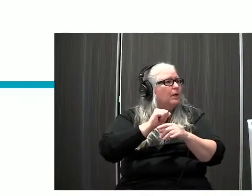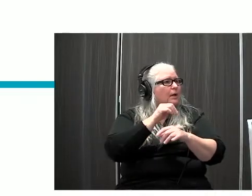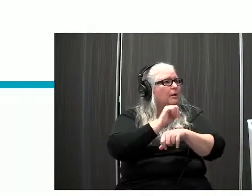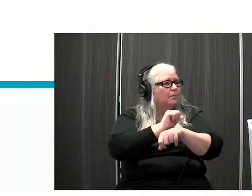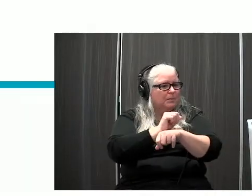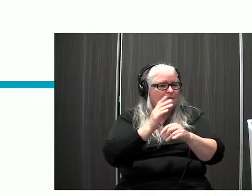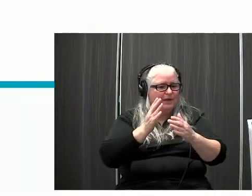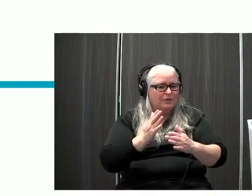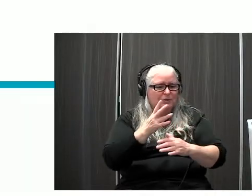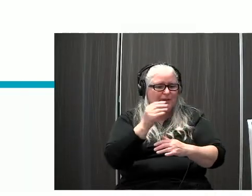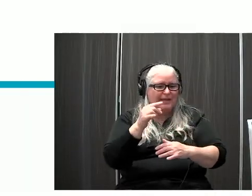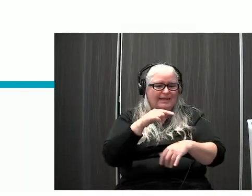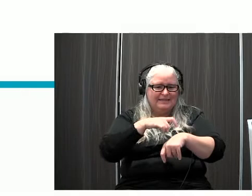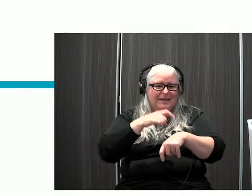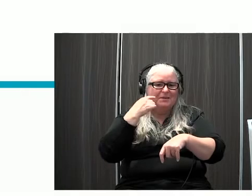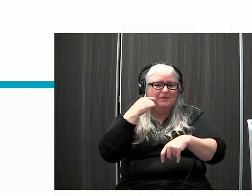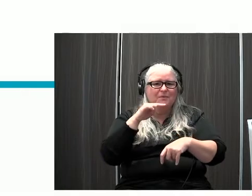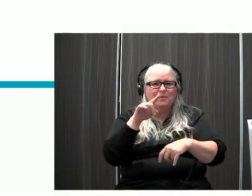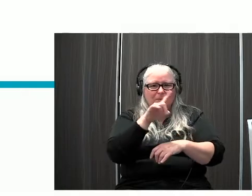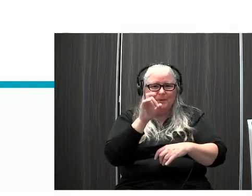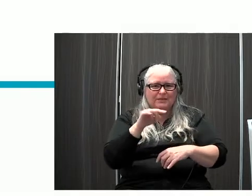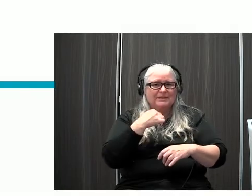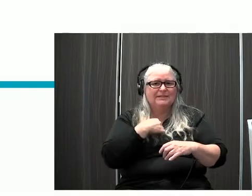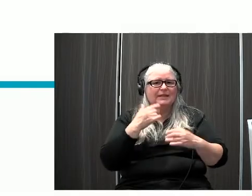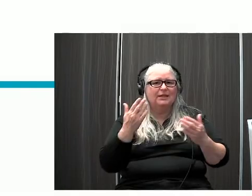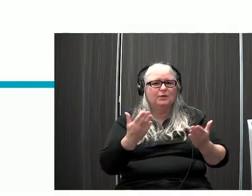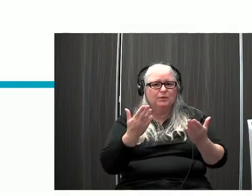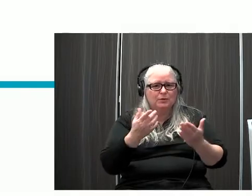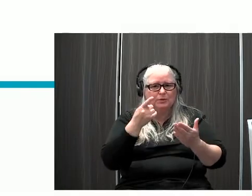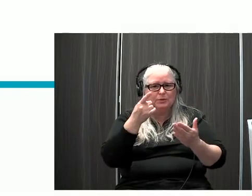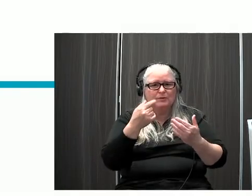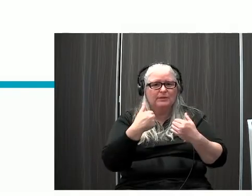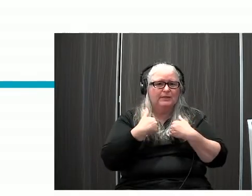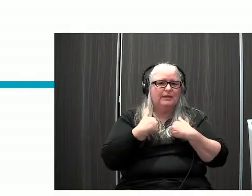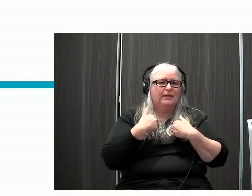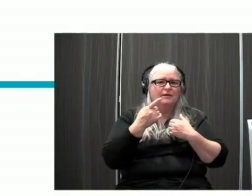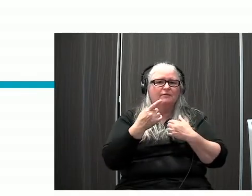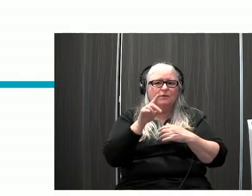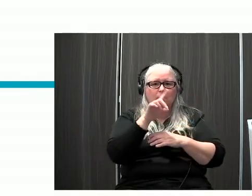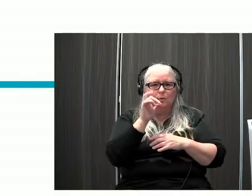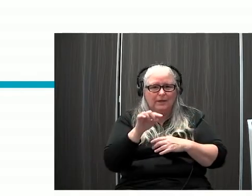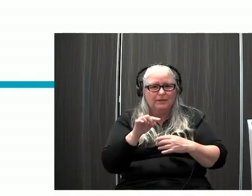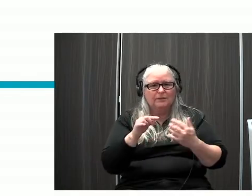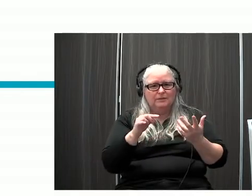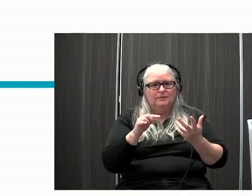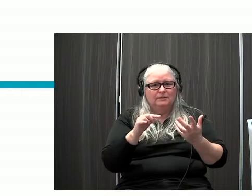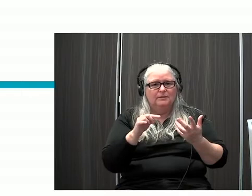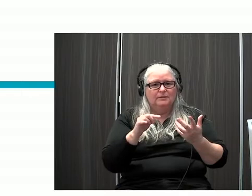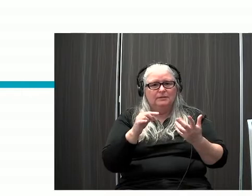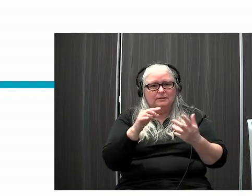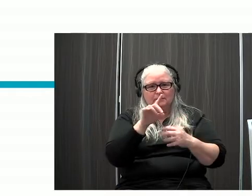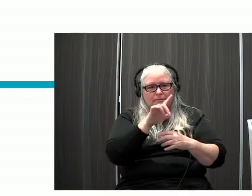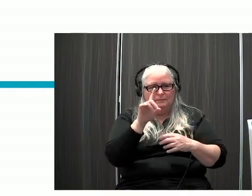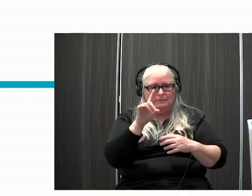there will be some time for questions as well. And I really encourage you to send questions throughout the presentation. I want to make sure that this presentation is meeting your